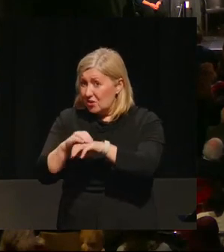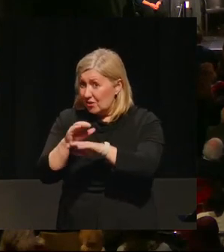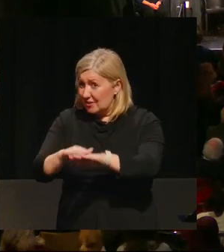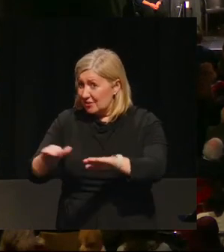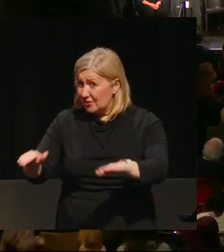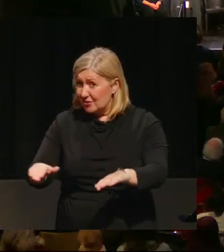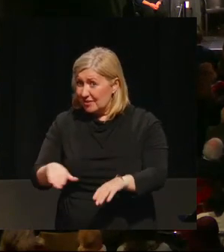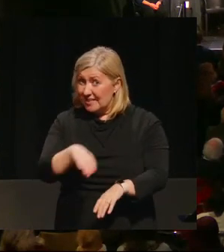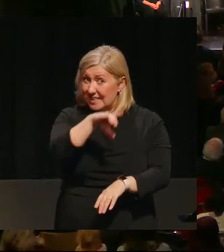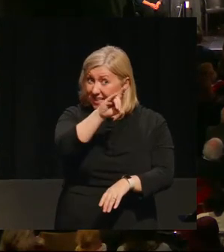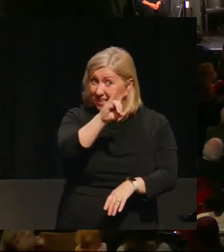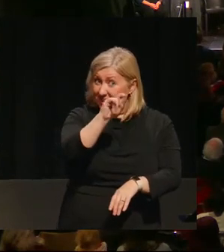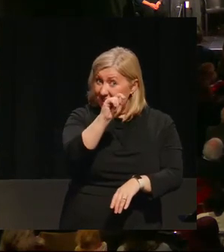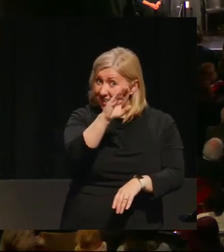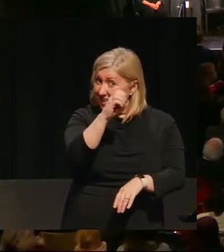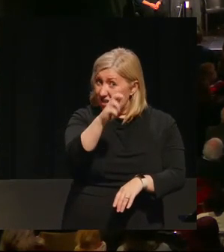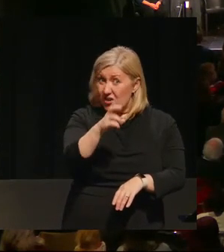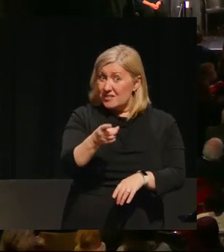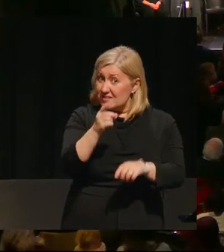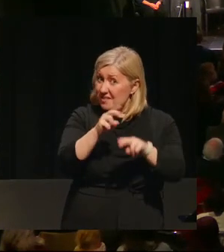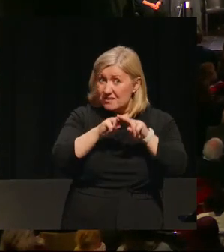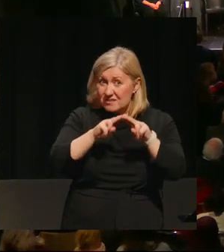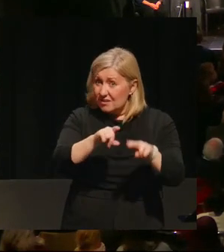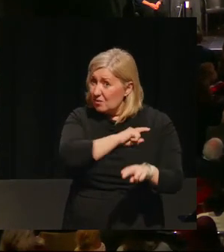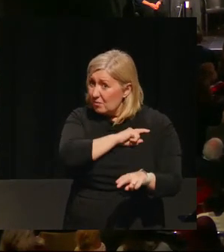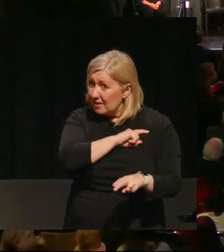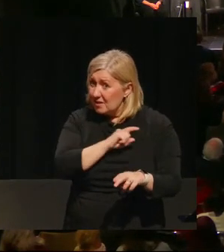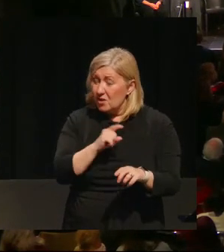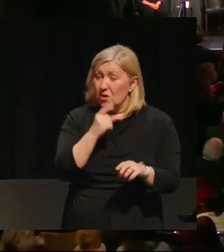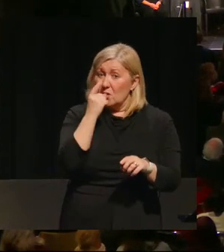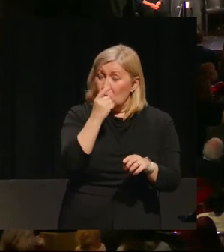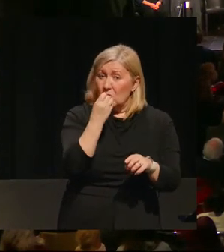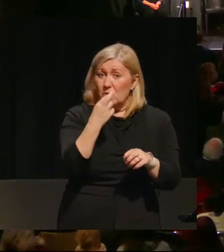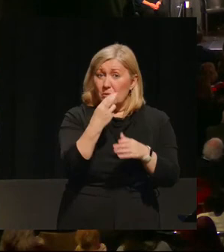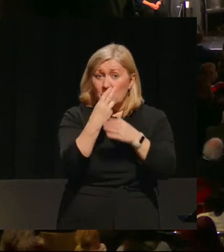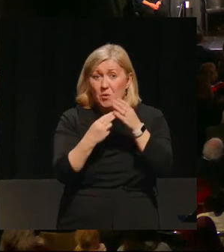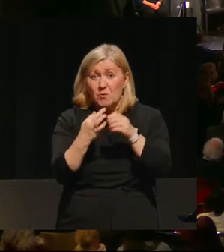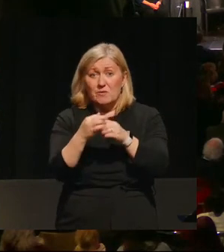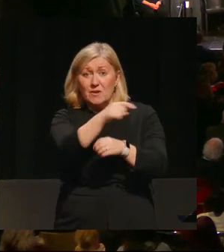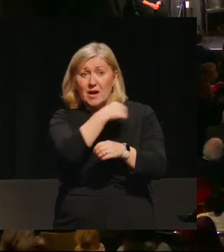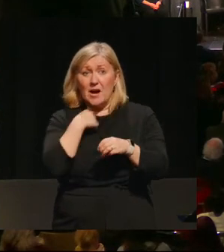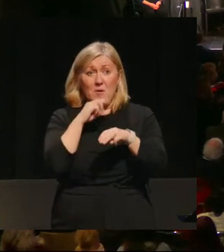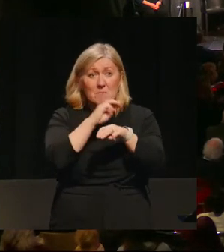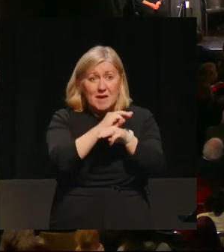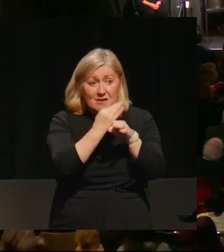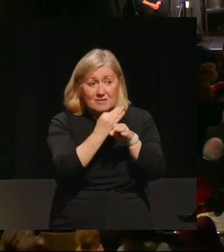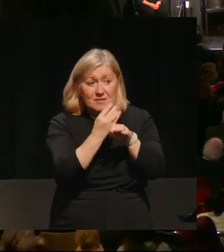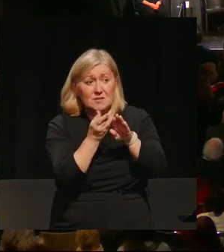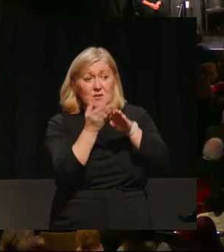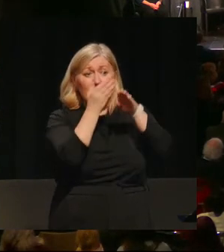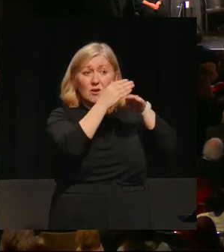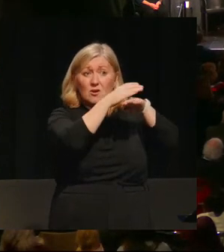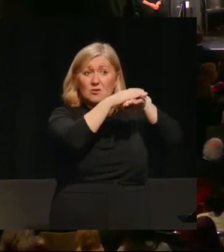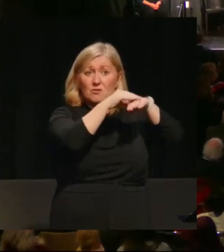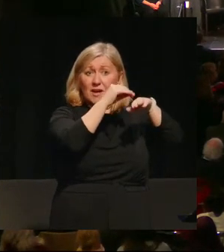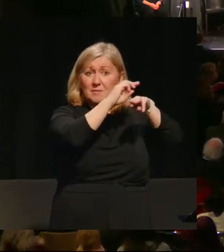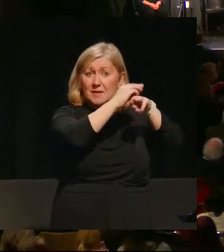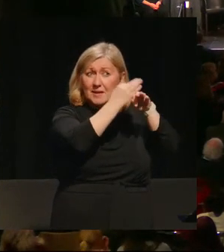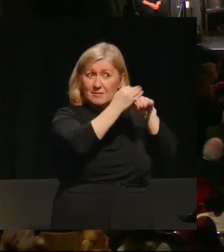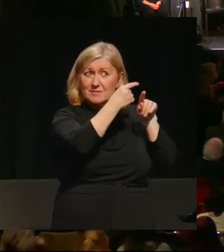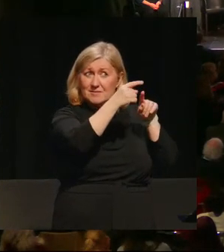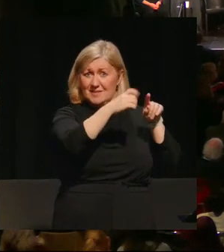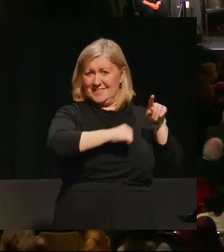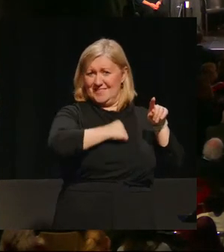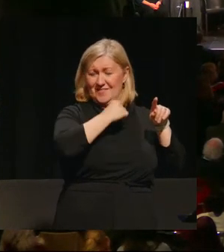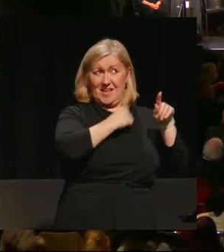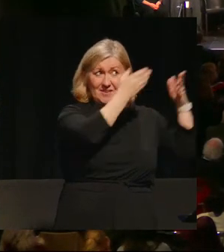did not win. One or both of our parents or grandparents survived. And we are here, living